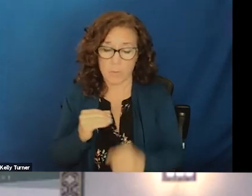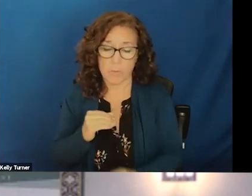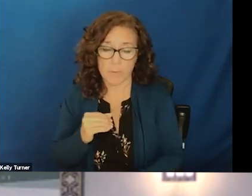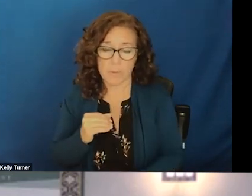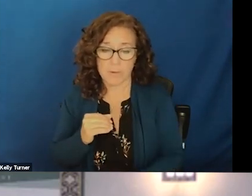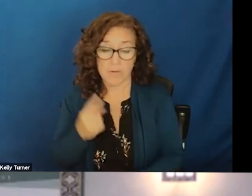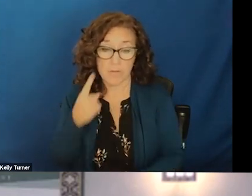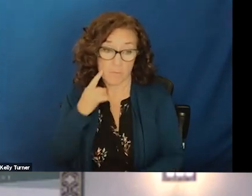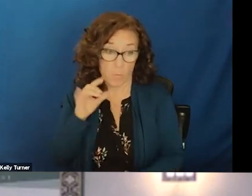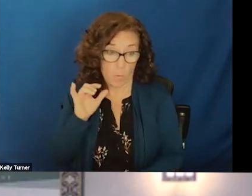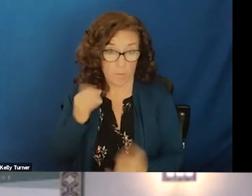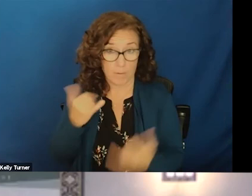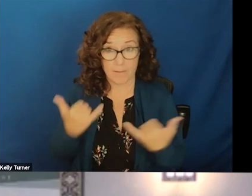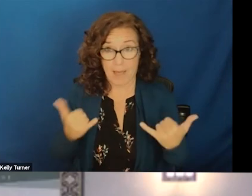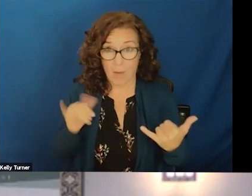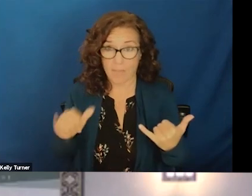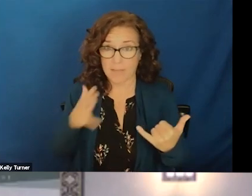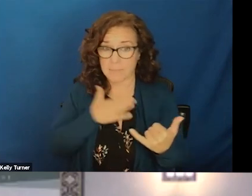comment. Thank you.